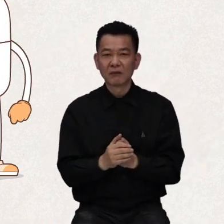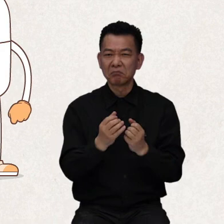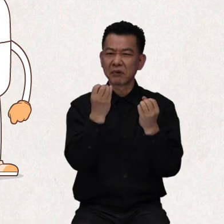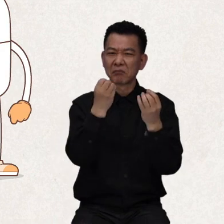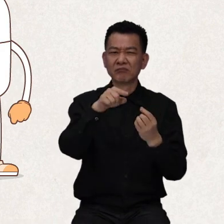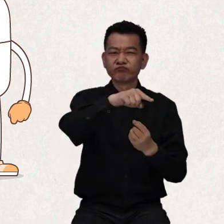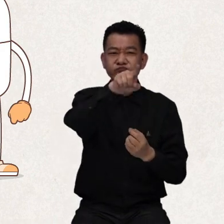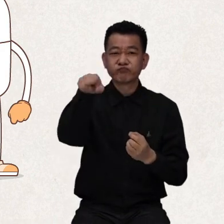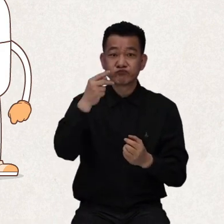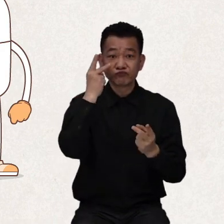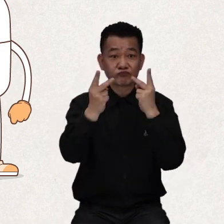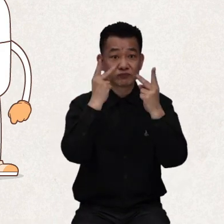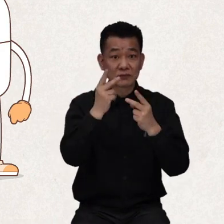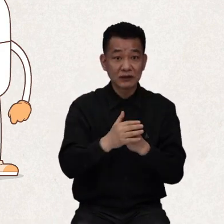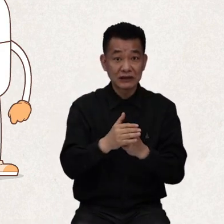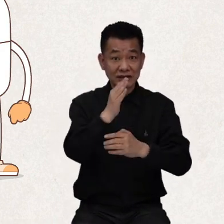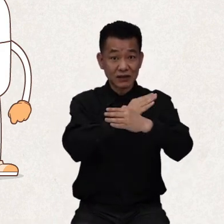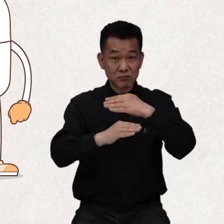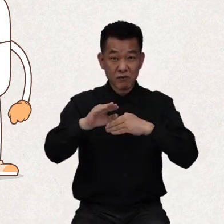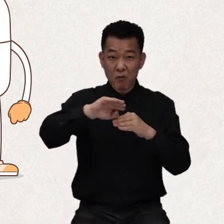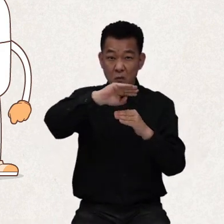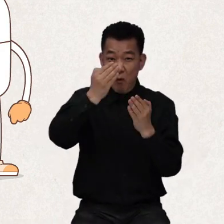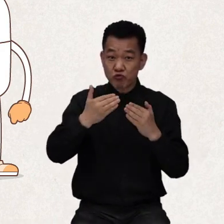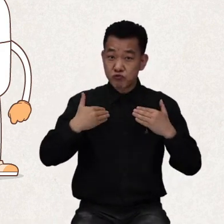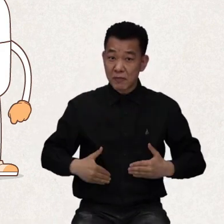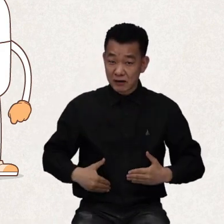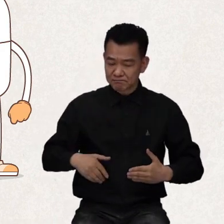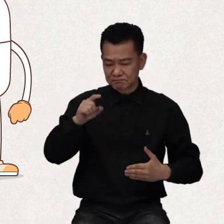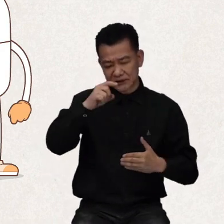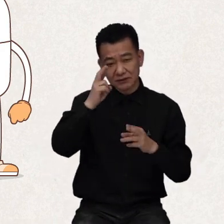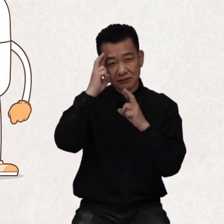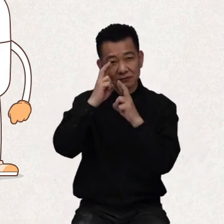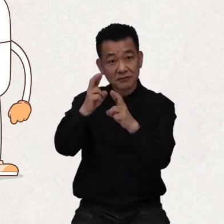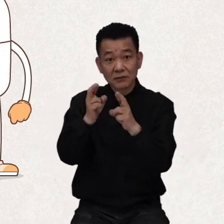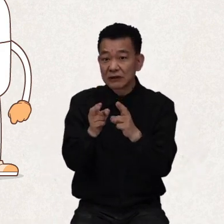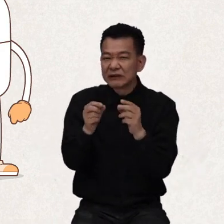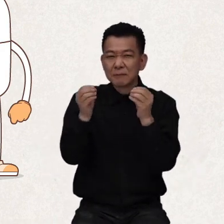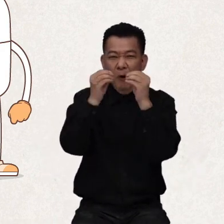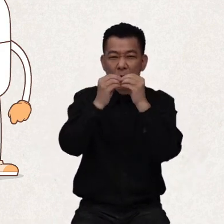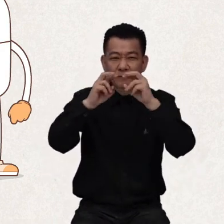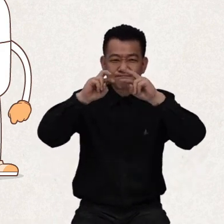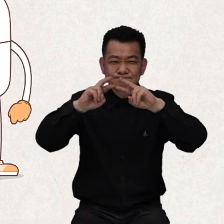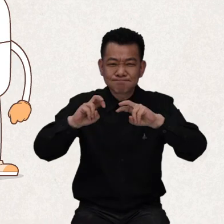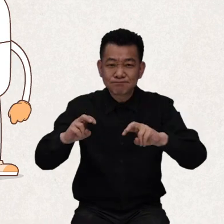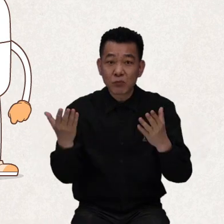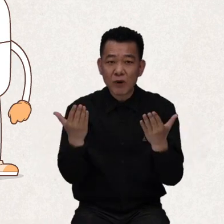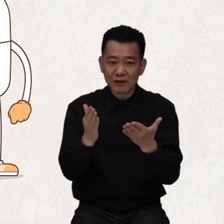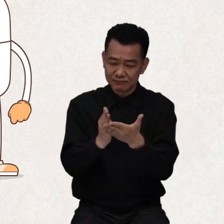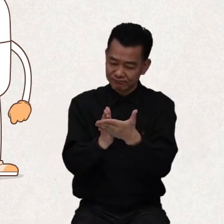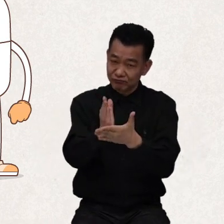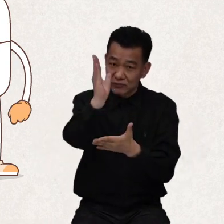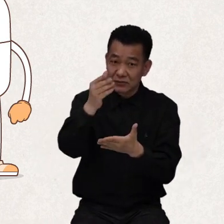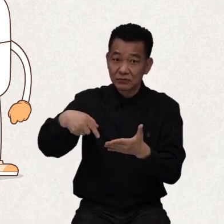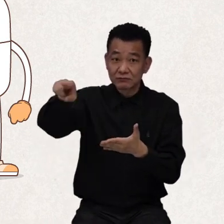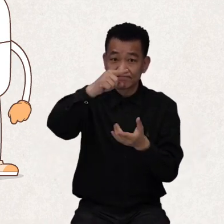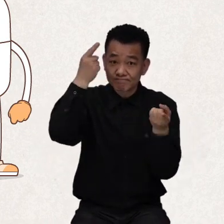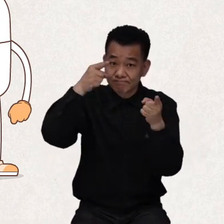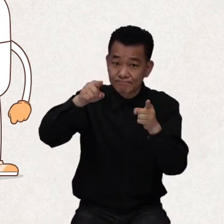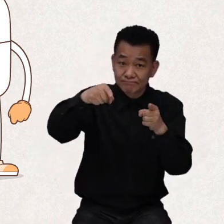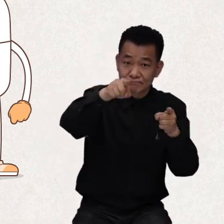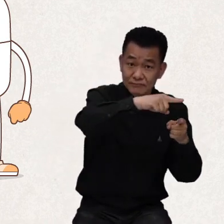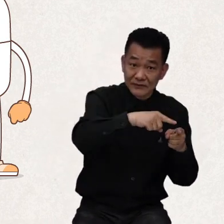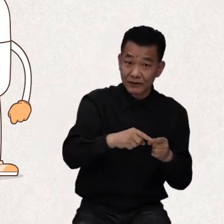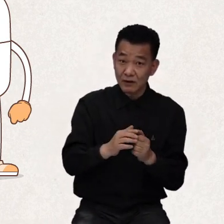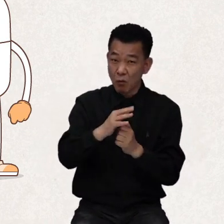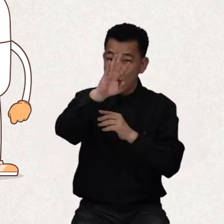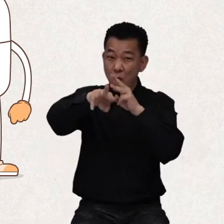right. Due to the need to specifically guarantee the human rights and dignity of all persons with disabilities from all around the